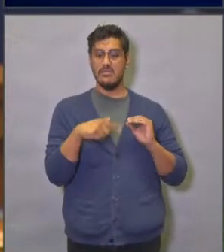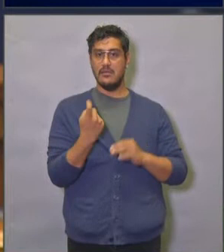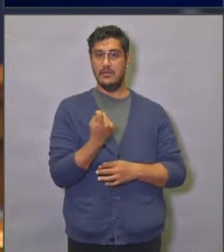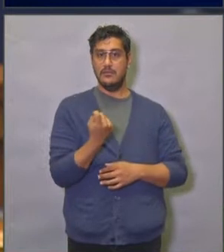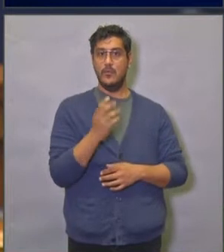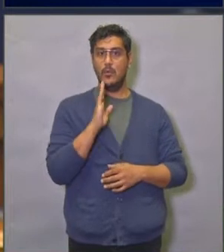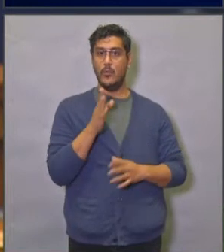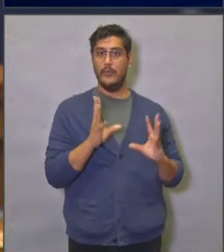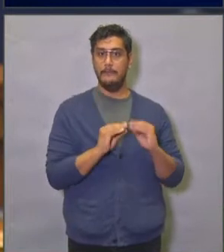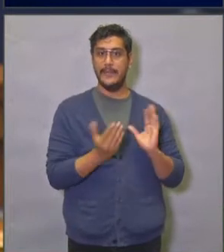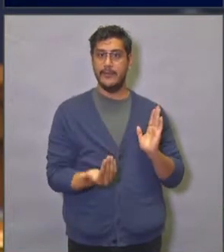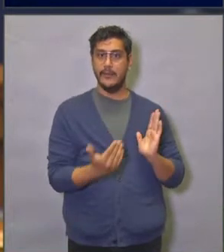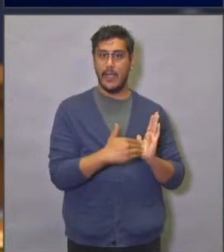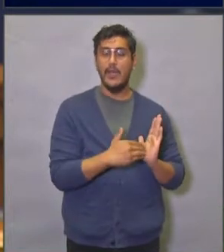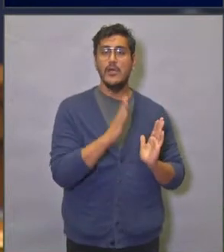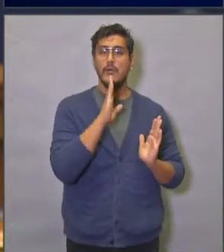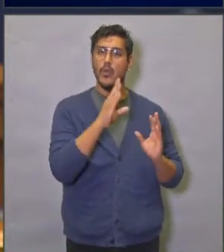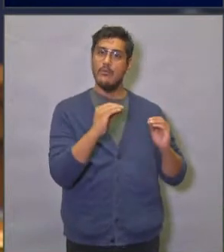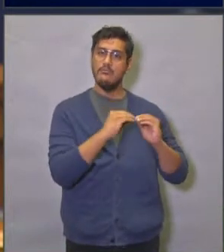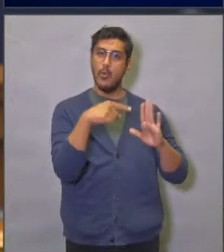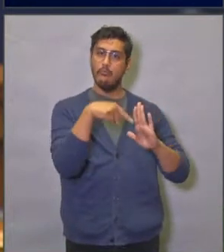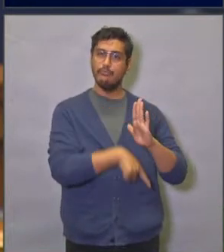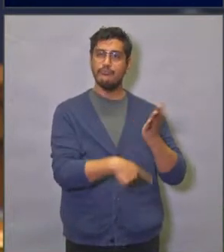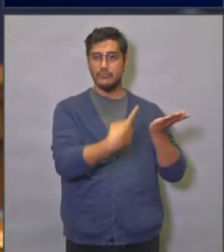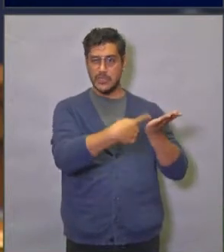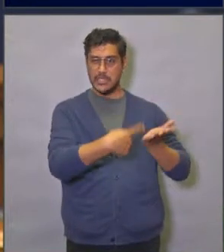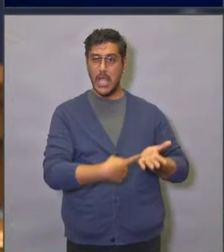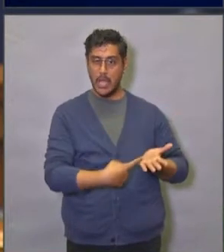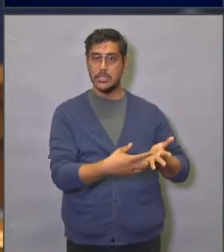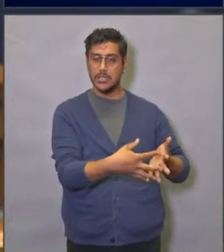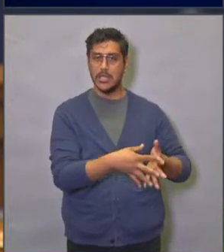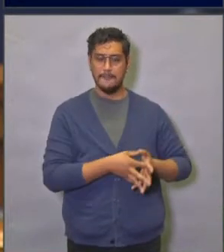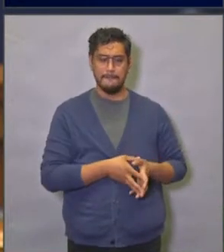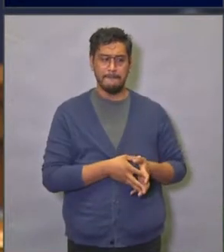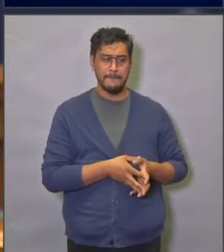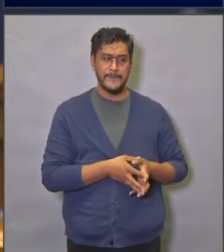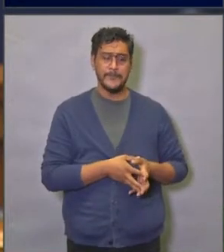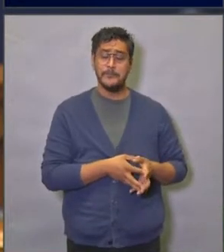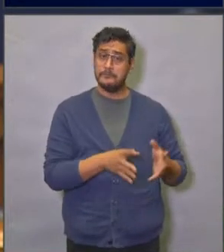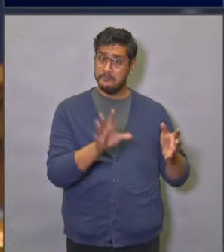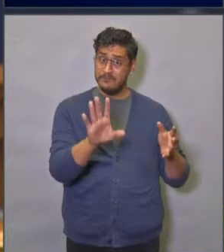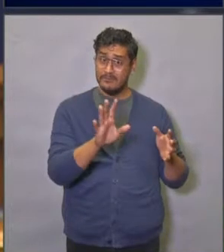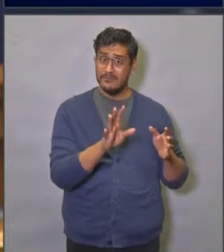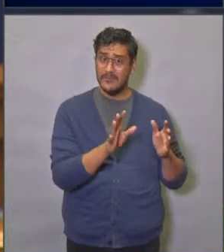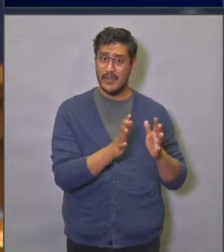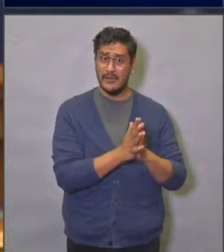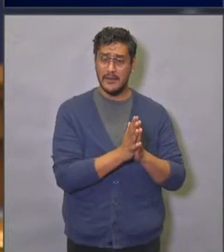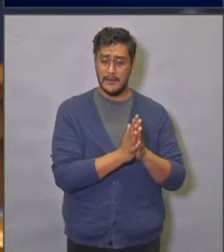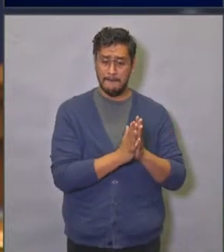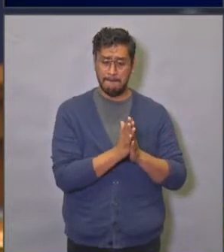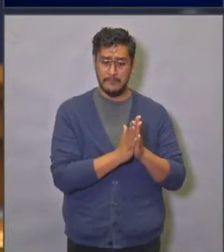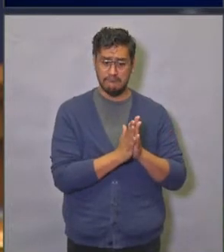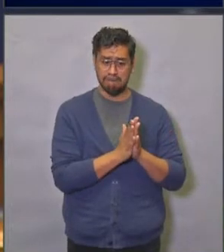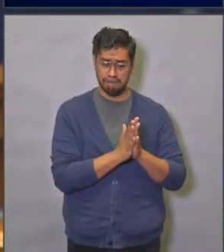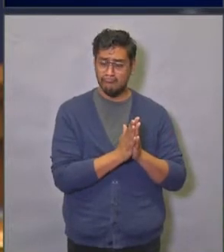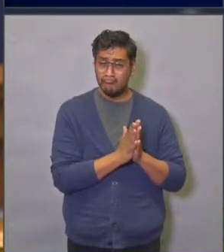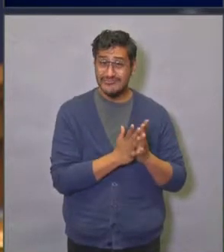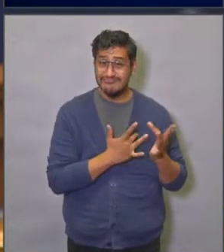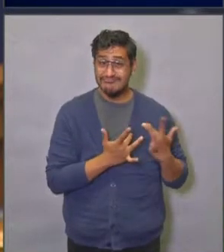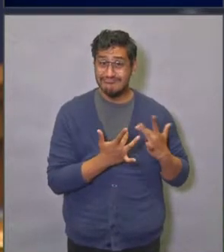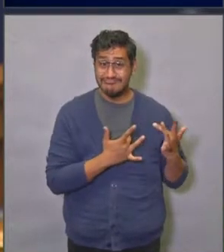Tuesday, and we'll be able to discuss some of these items. And they're very, very, could I say,